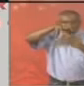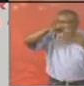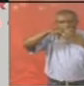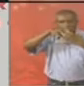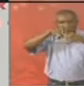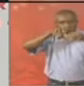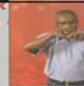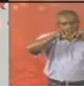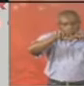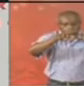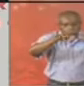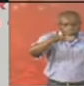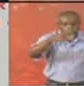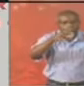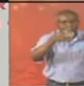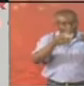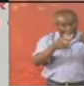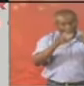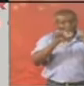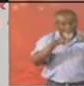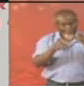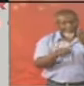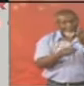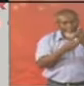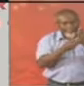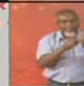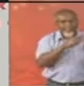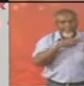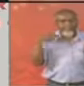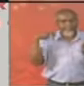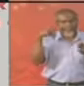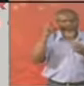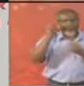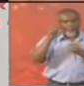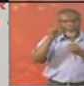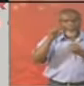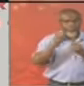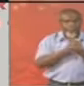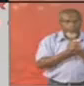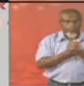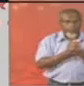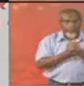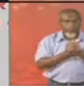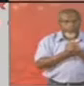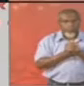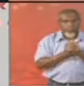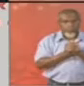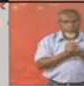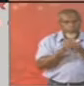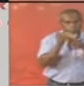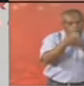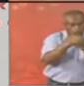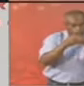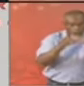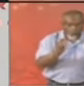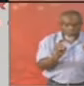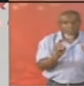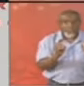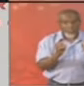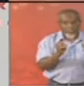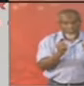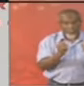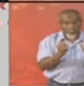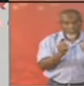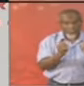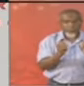increased risk factor for transmission of COVID-19. So whether it's indoor in an office, indoor in